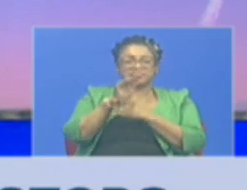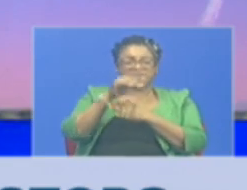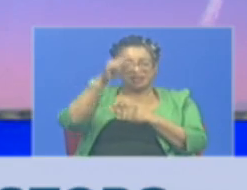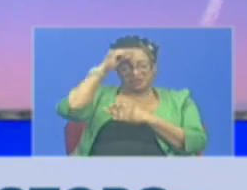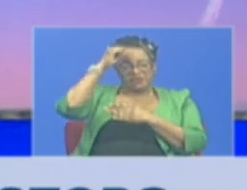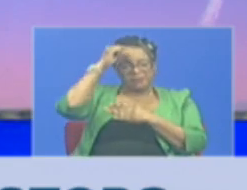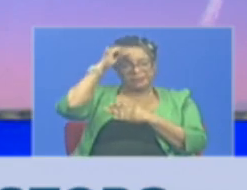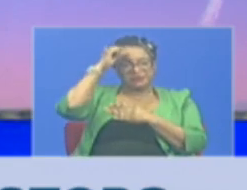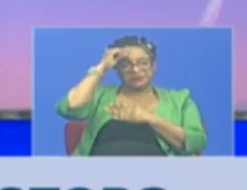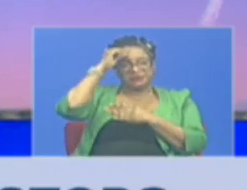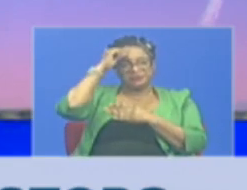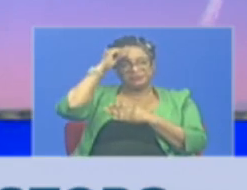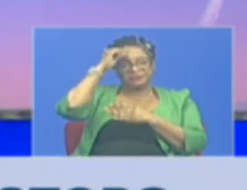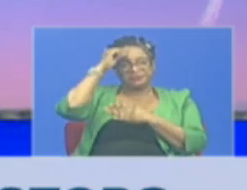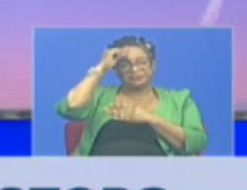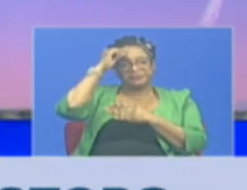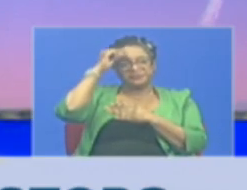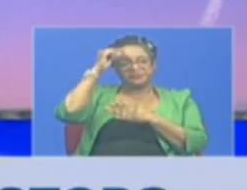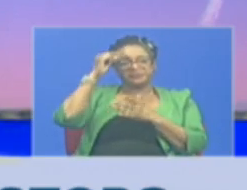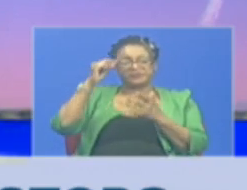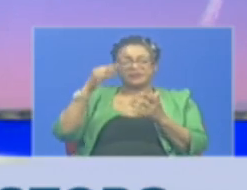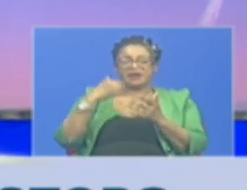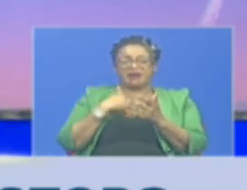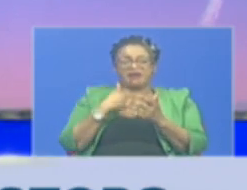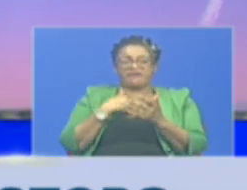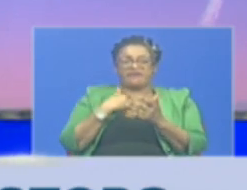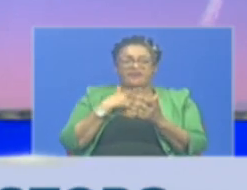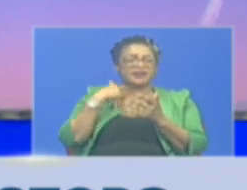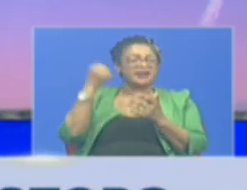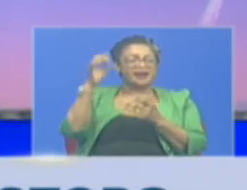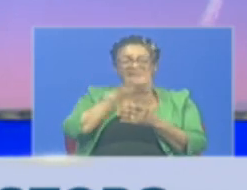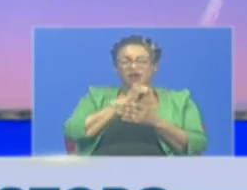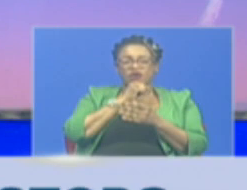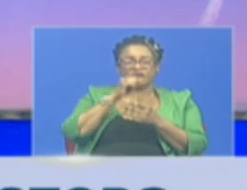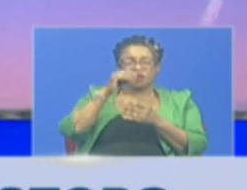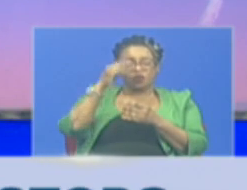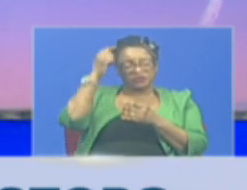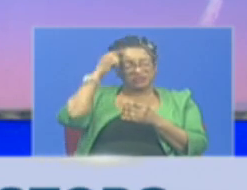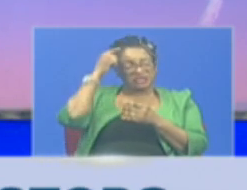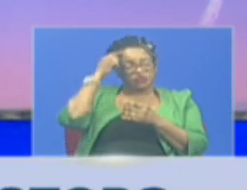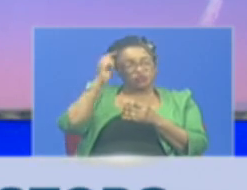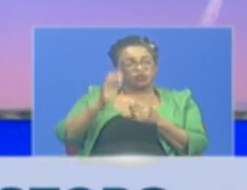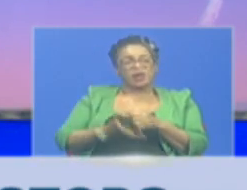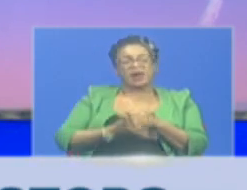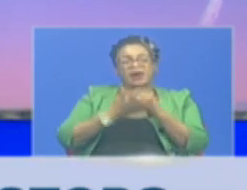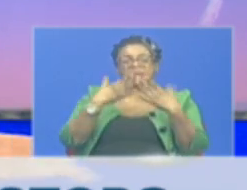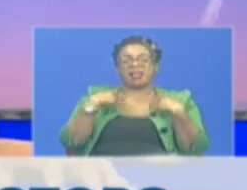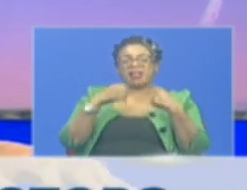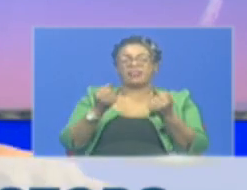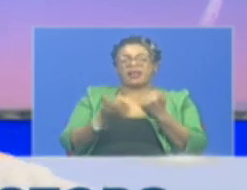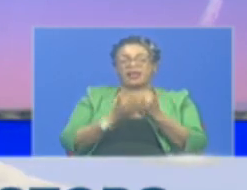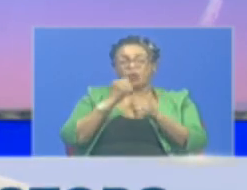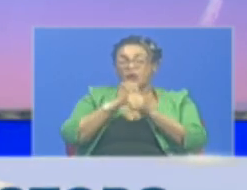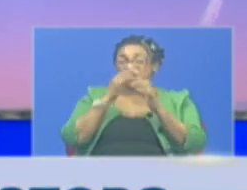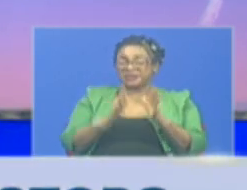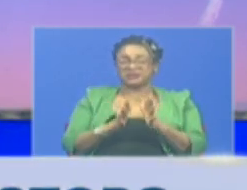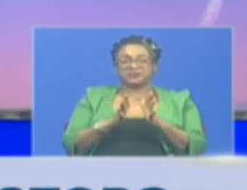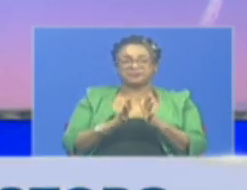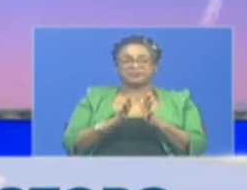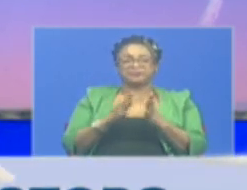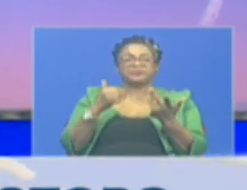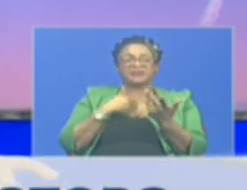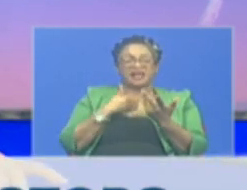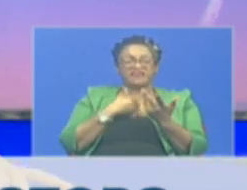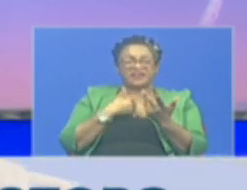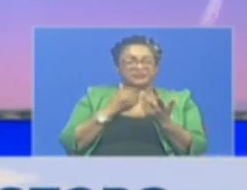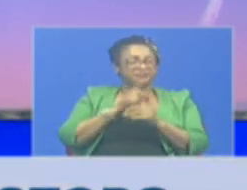for what they say is a lack of consideration in medical coverage for healthcare workers. The union says that NHIF's decision not to